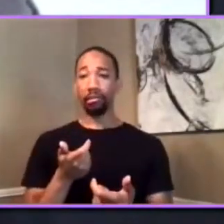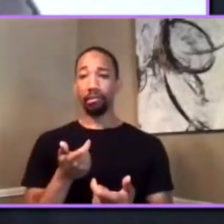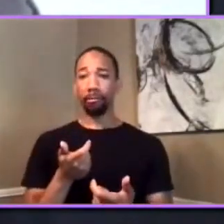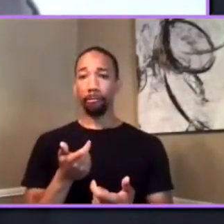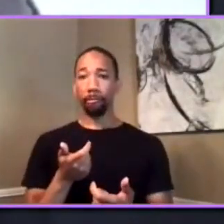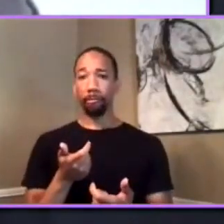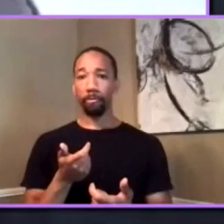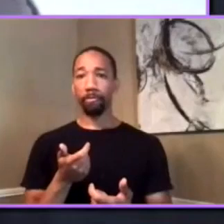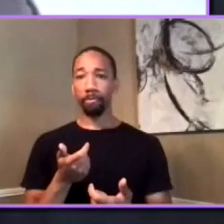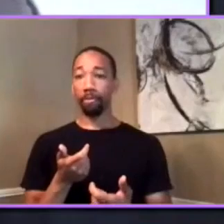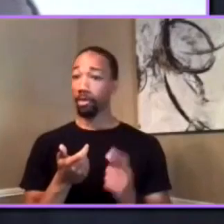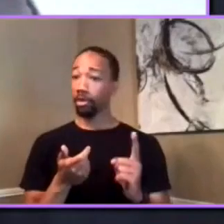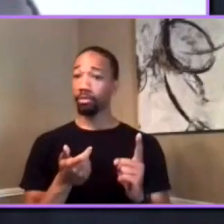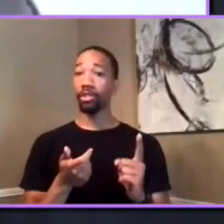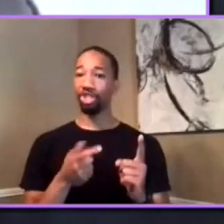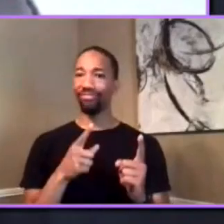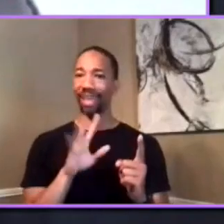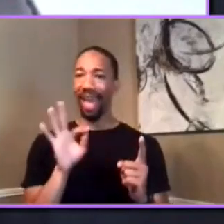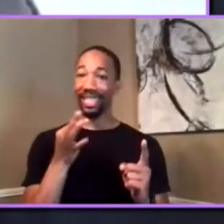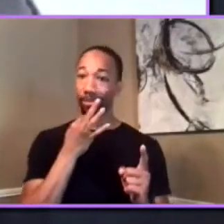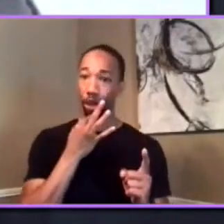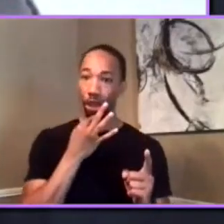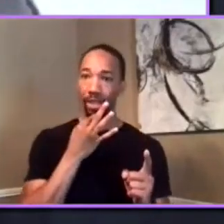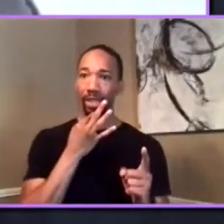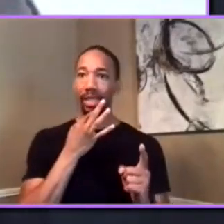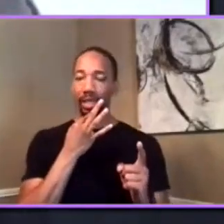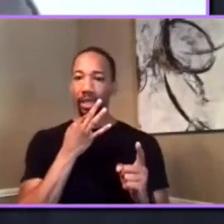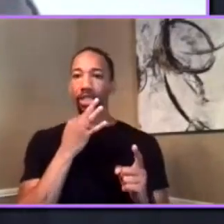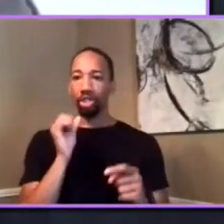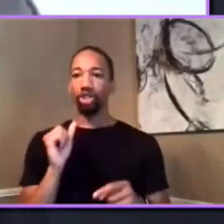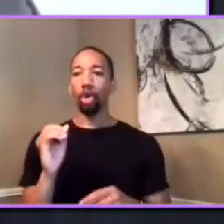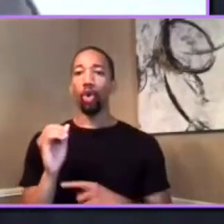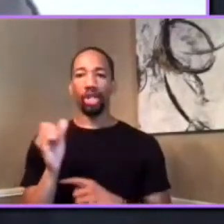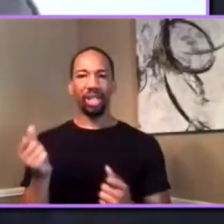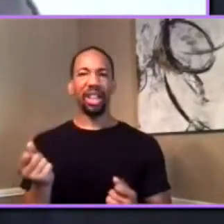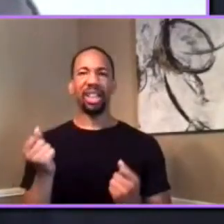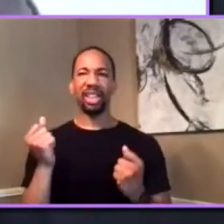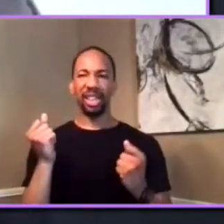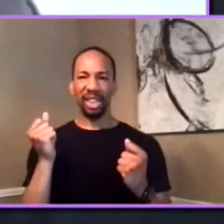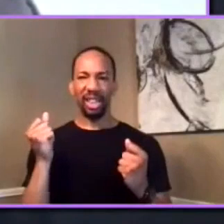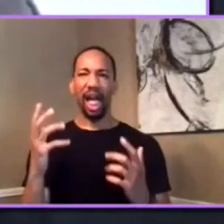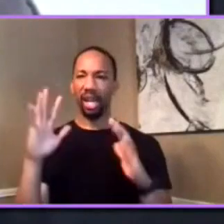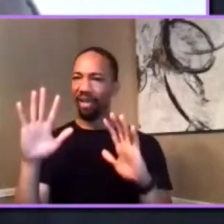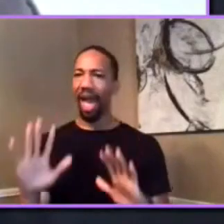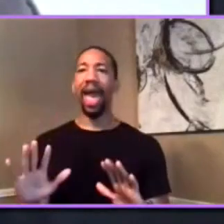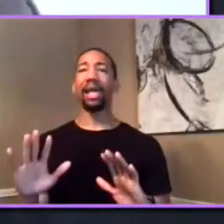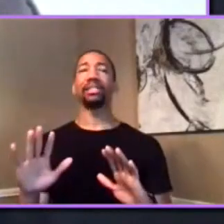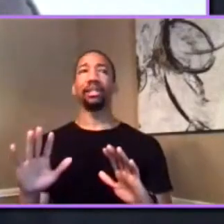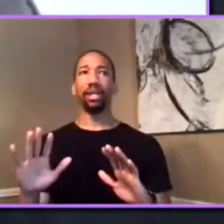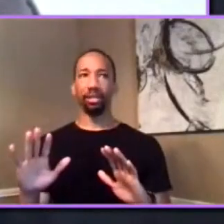Yona is an expert. So I think there's a lot of really excellent practical ways to